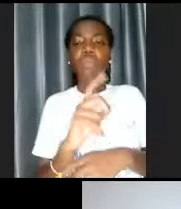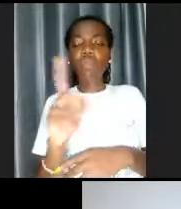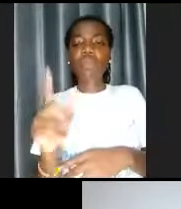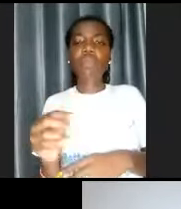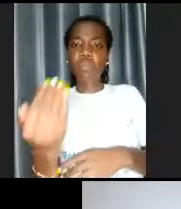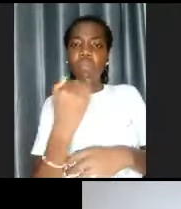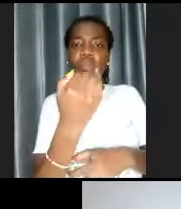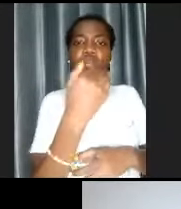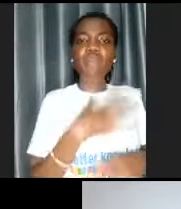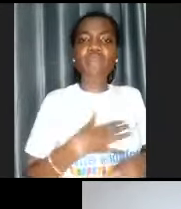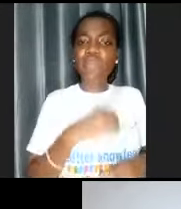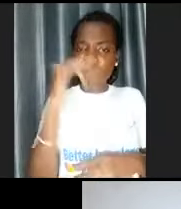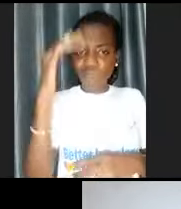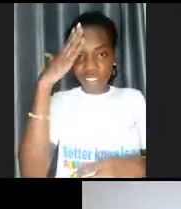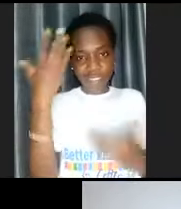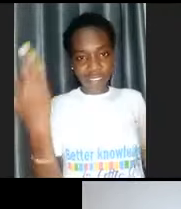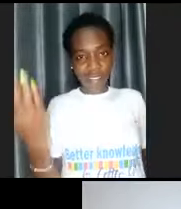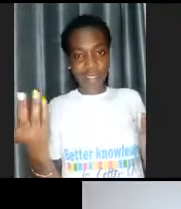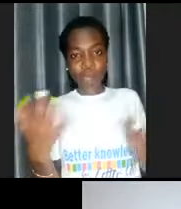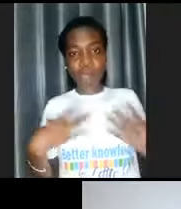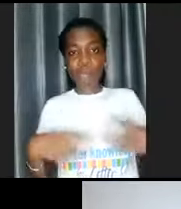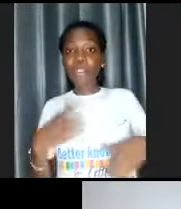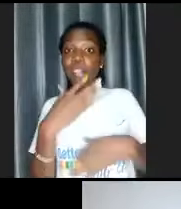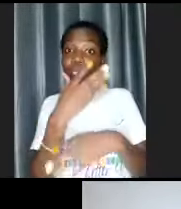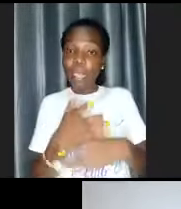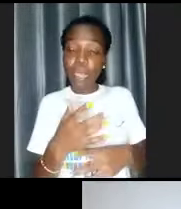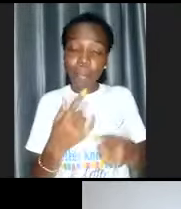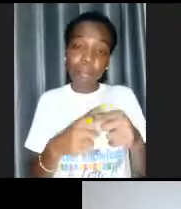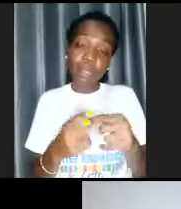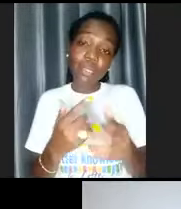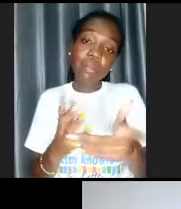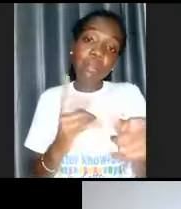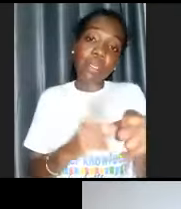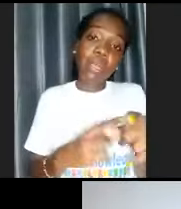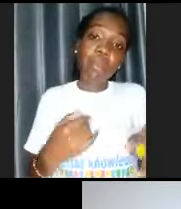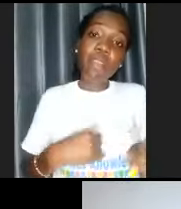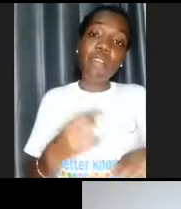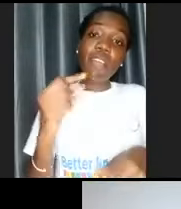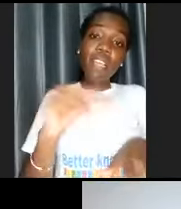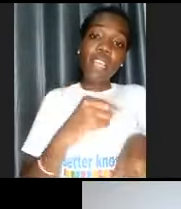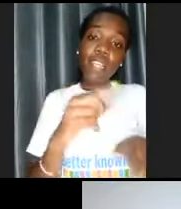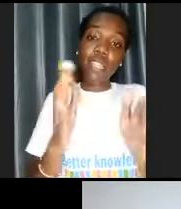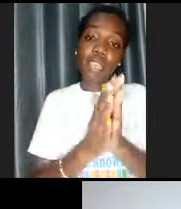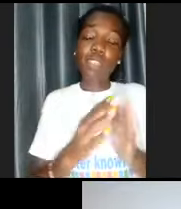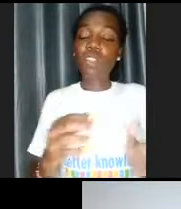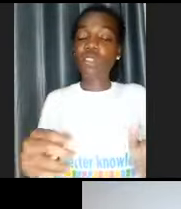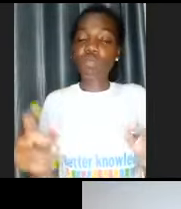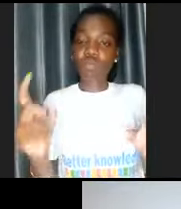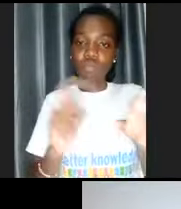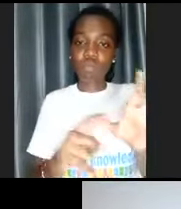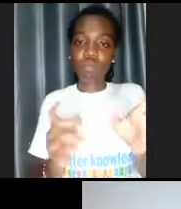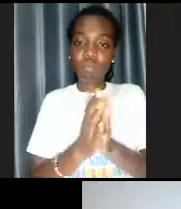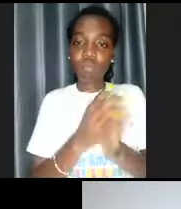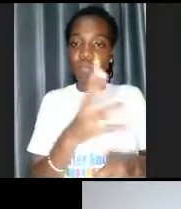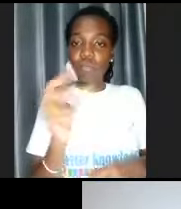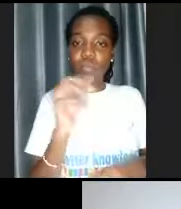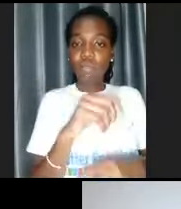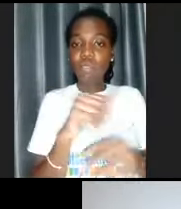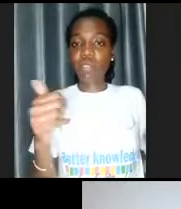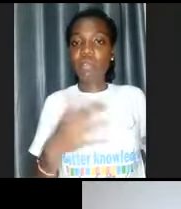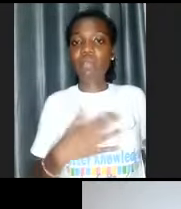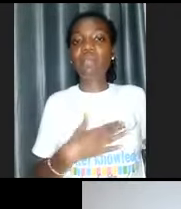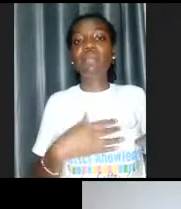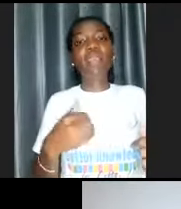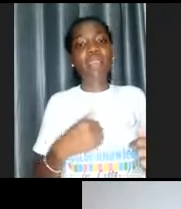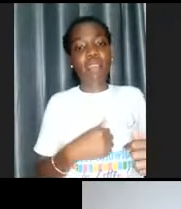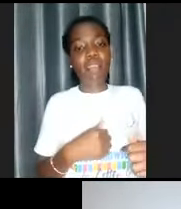there. And somehow I have grace and I connect with them so well. There are like 9 things you can use to discover your